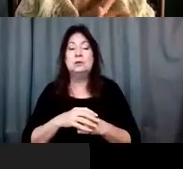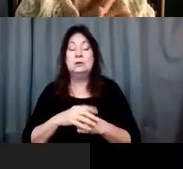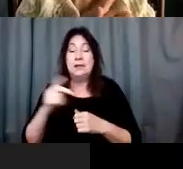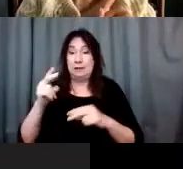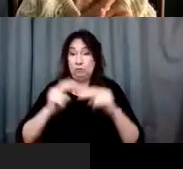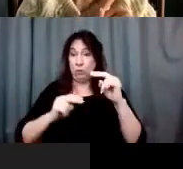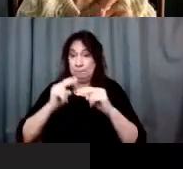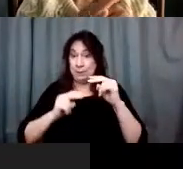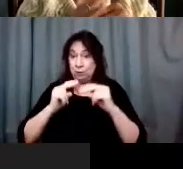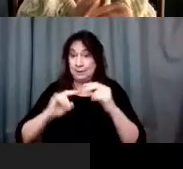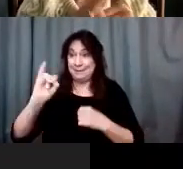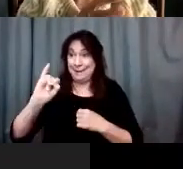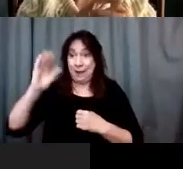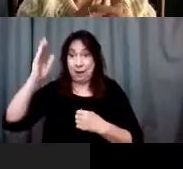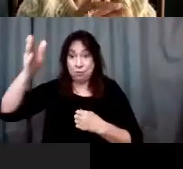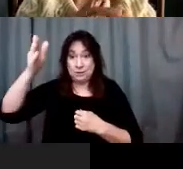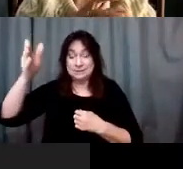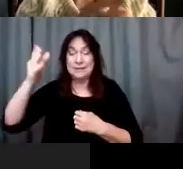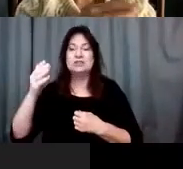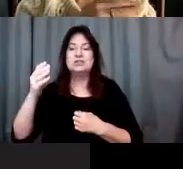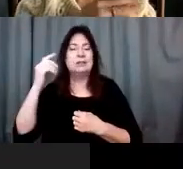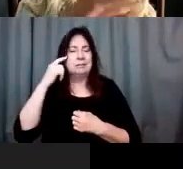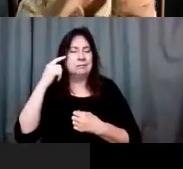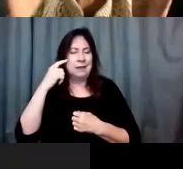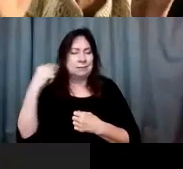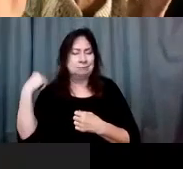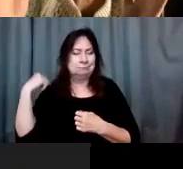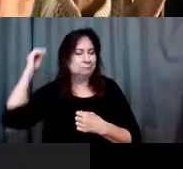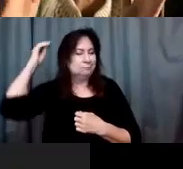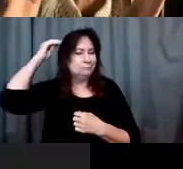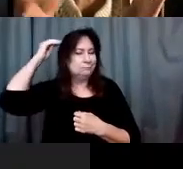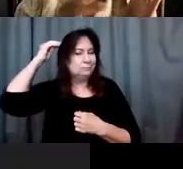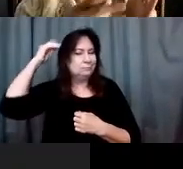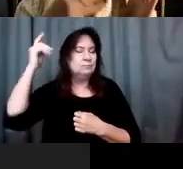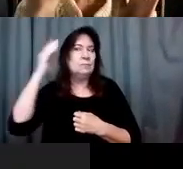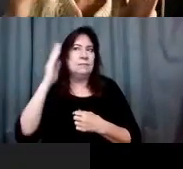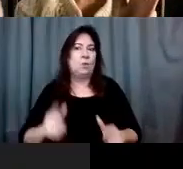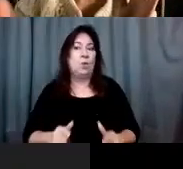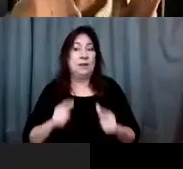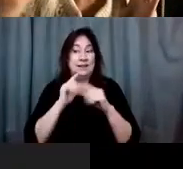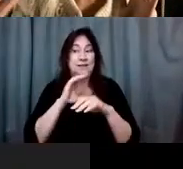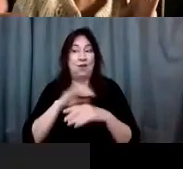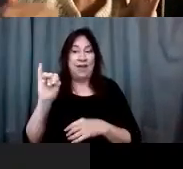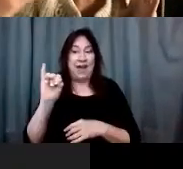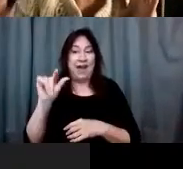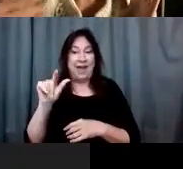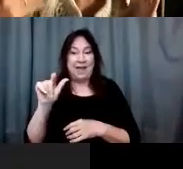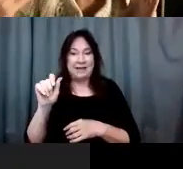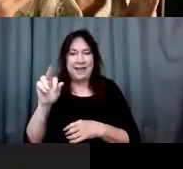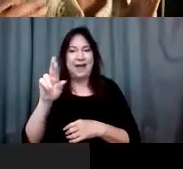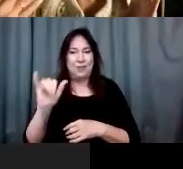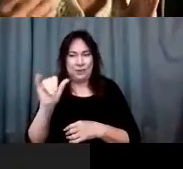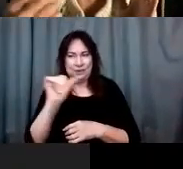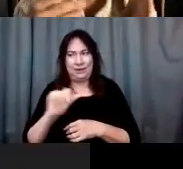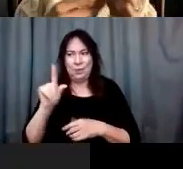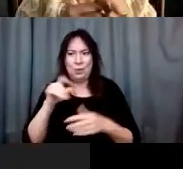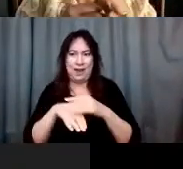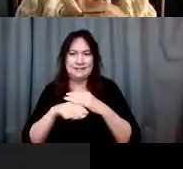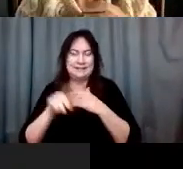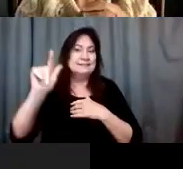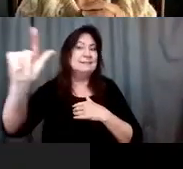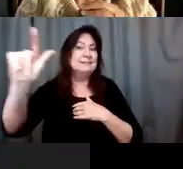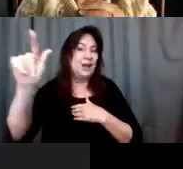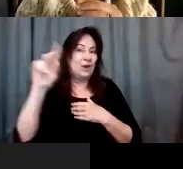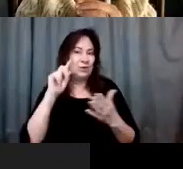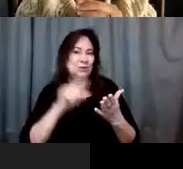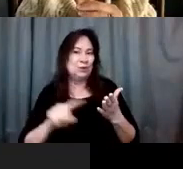building it an iPresentation, there's a few things to think about because those will live on the iGallery and we want anybody to have access if they come back later.